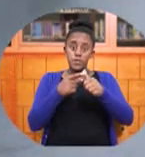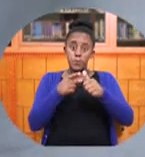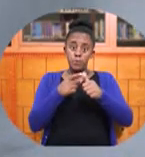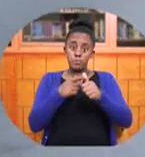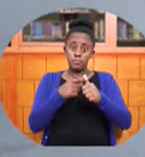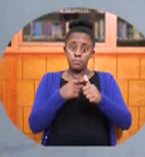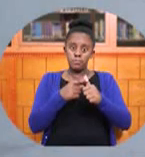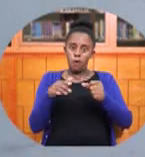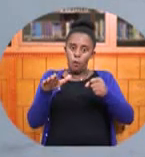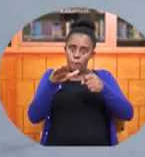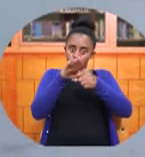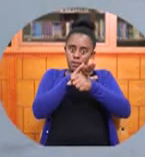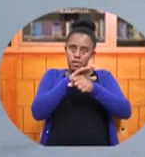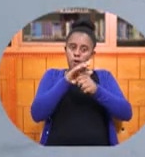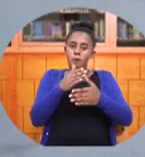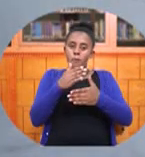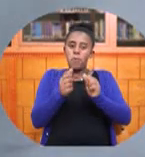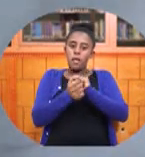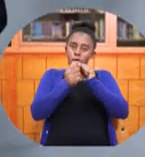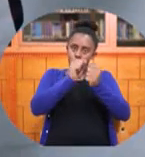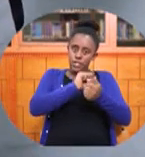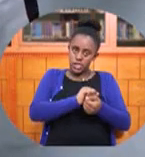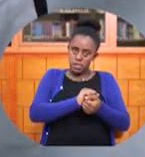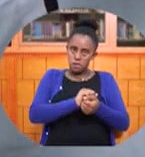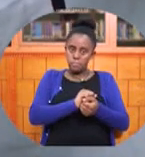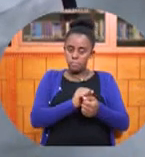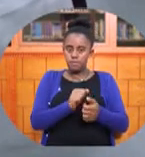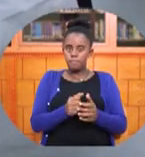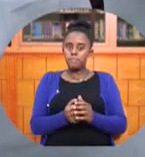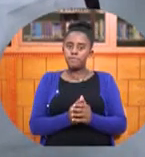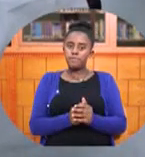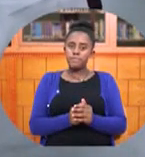The first one is called complete metamorphosis.